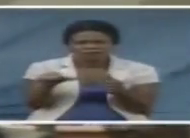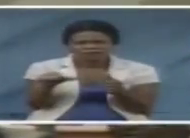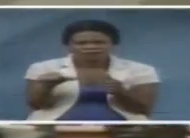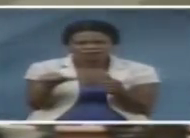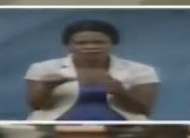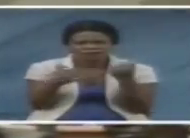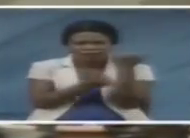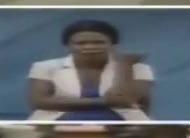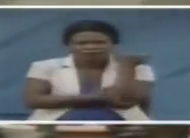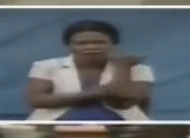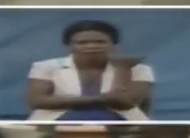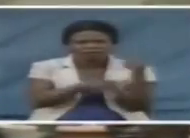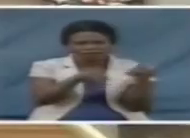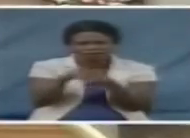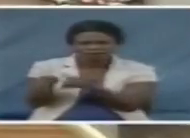across